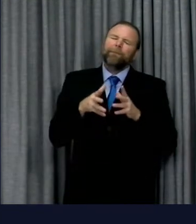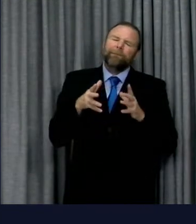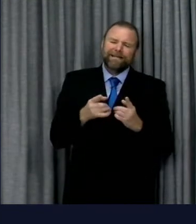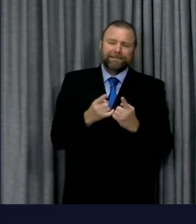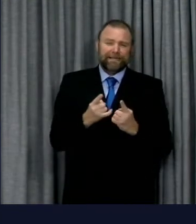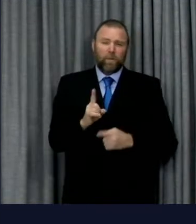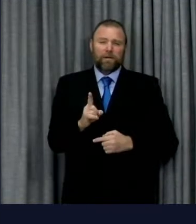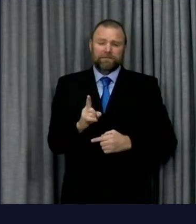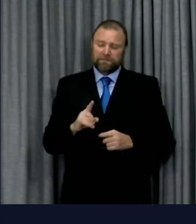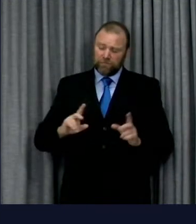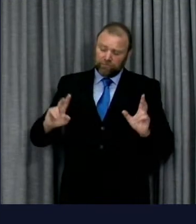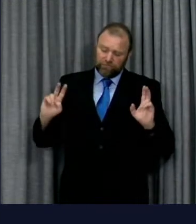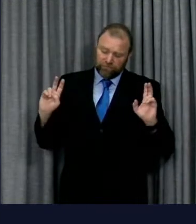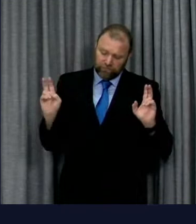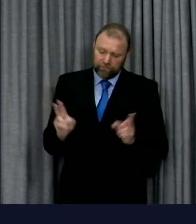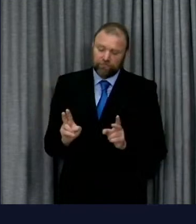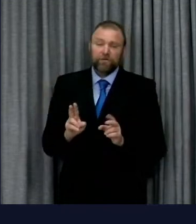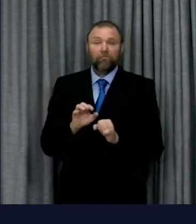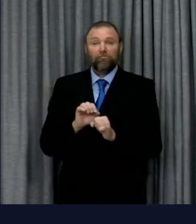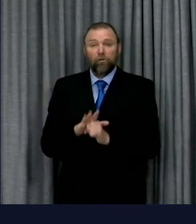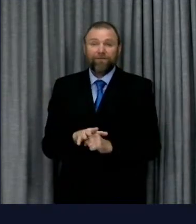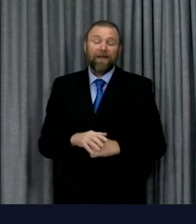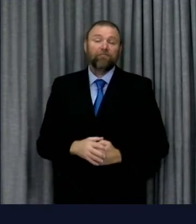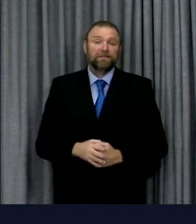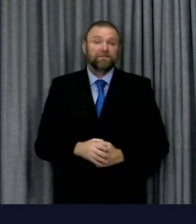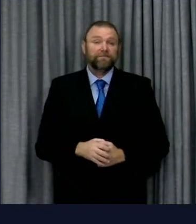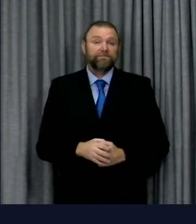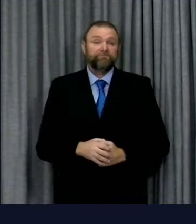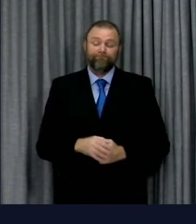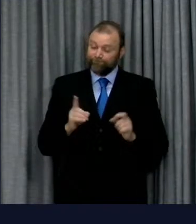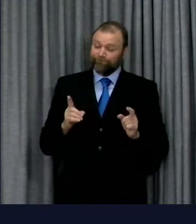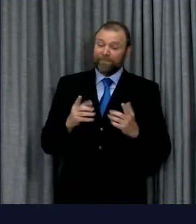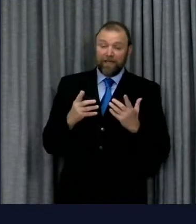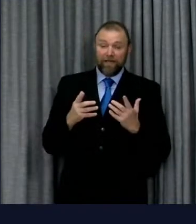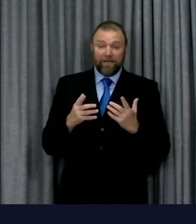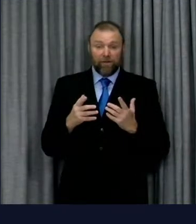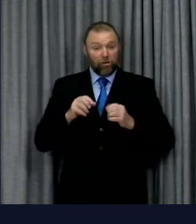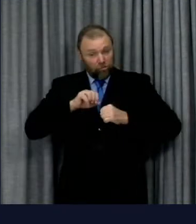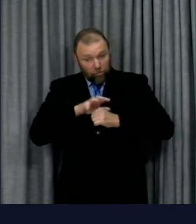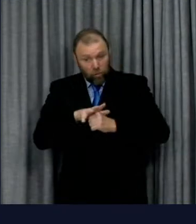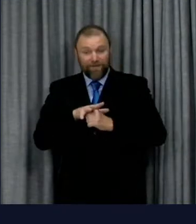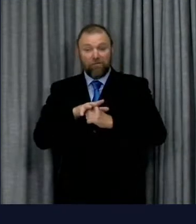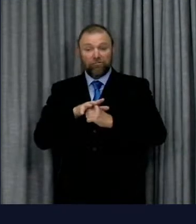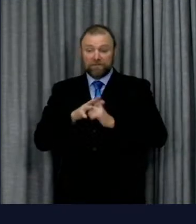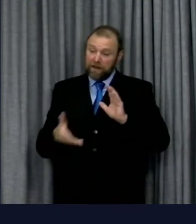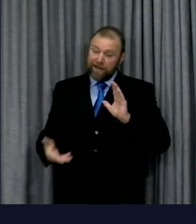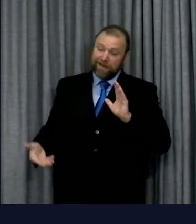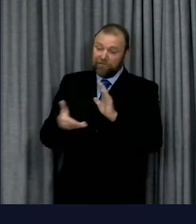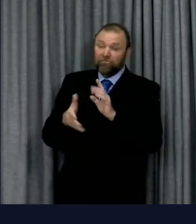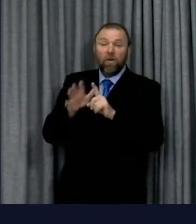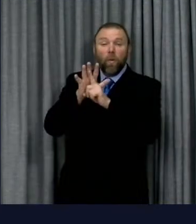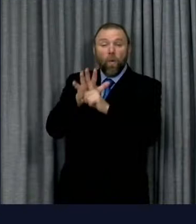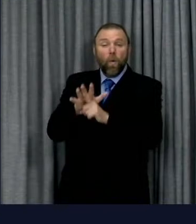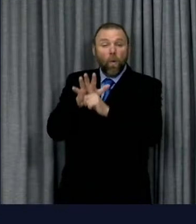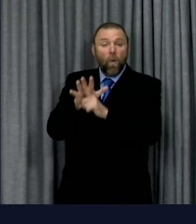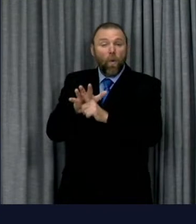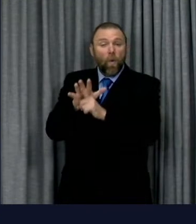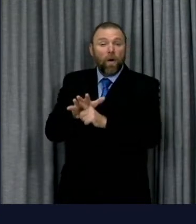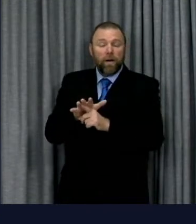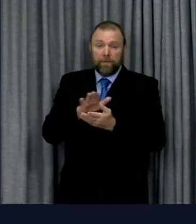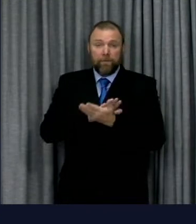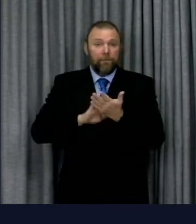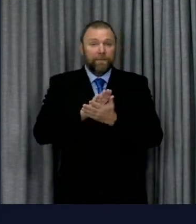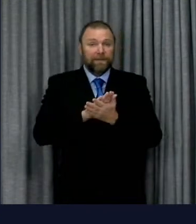coronavirus, because it is the pressures that coronavirus are placing on the system that has made accident and